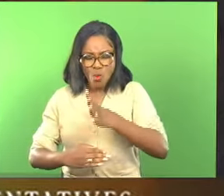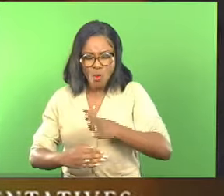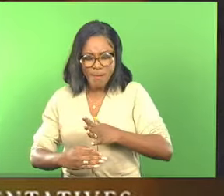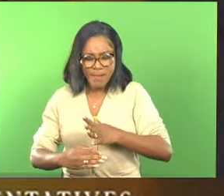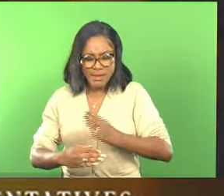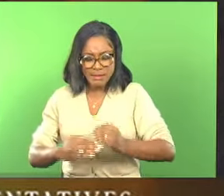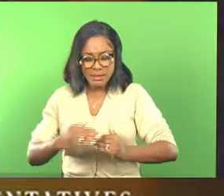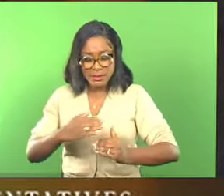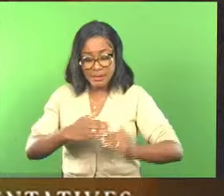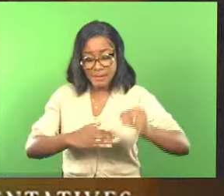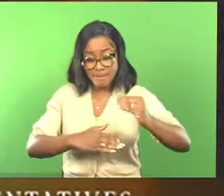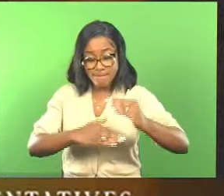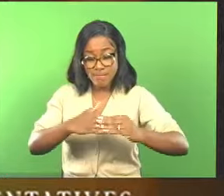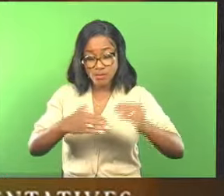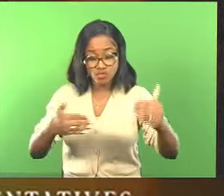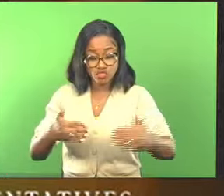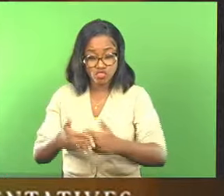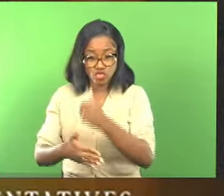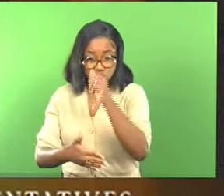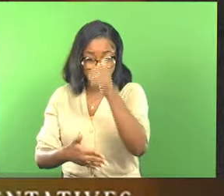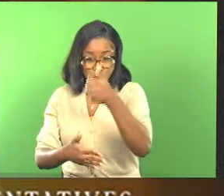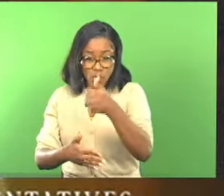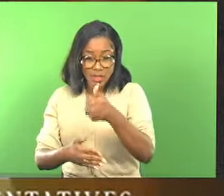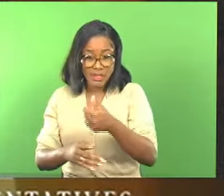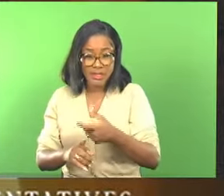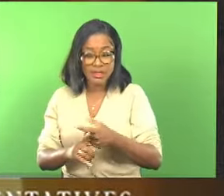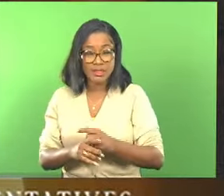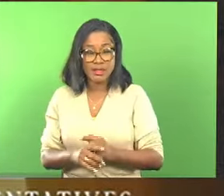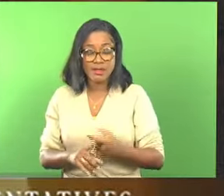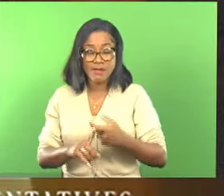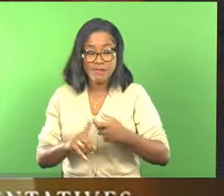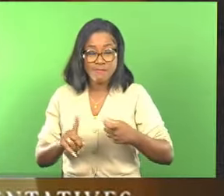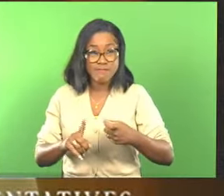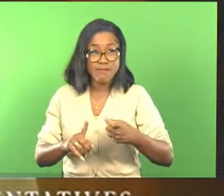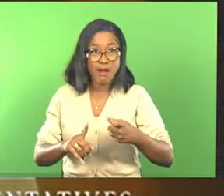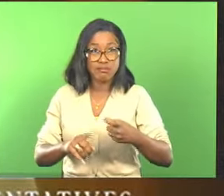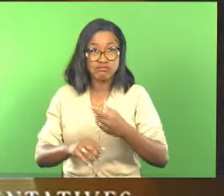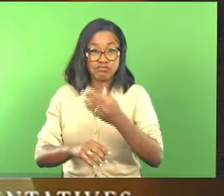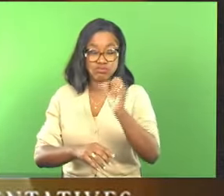India. From space to sports,